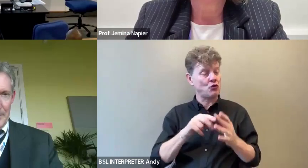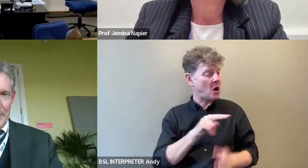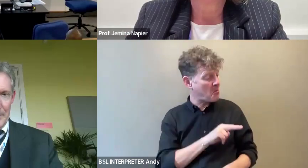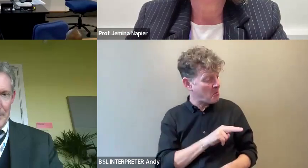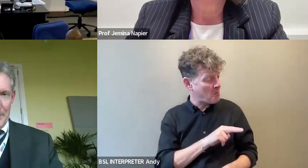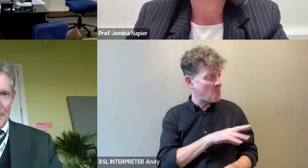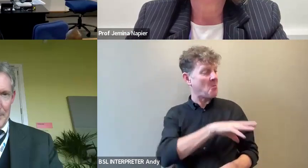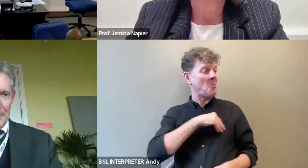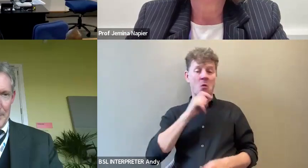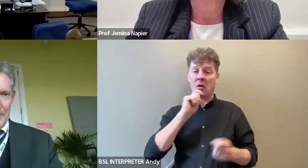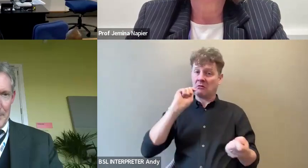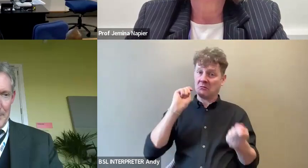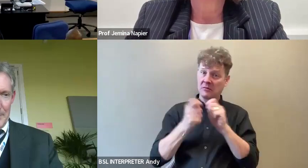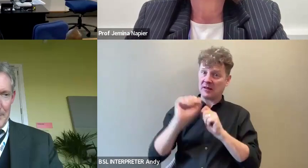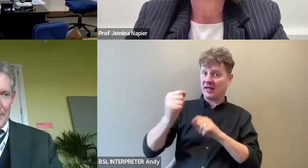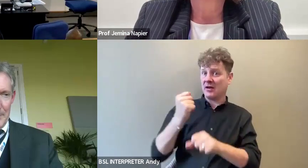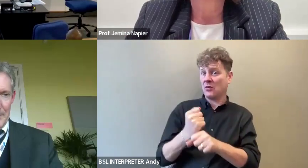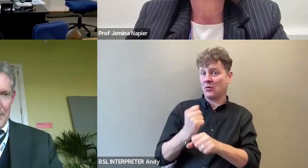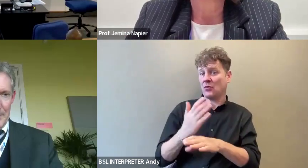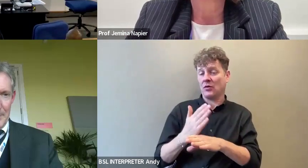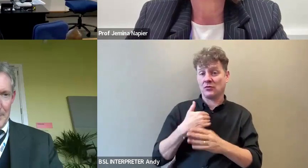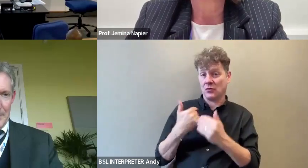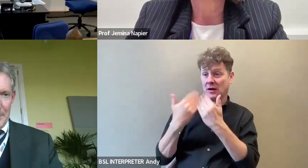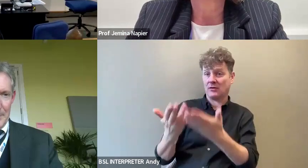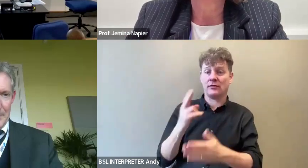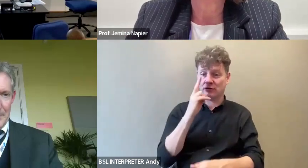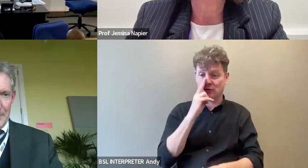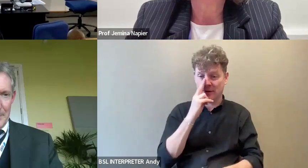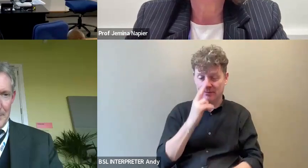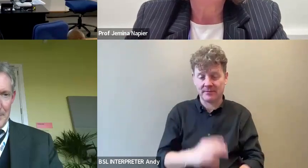EDI Caucus. So I will now hand over to Jemina.